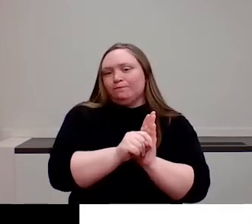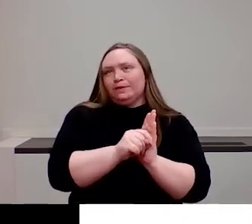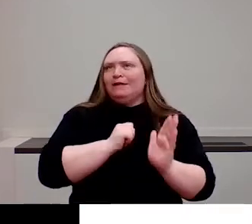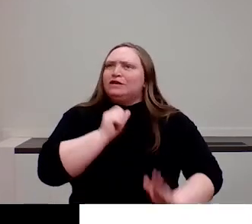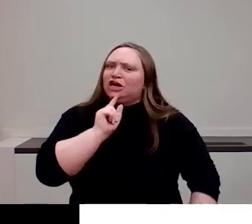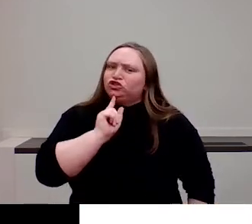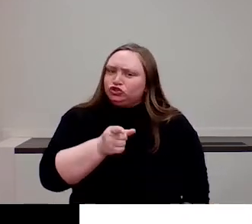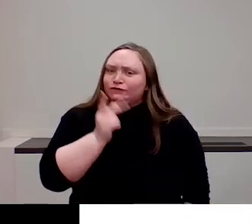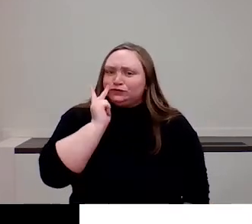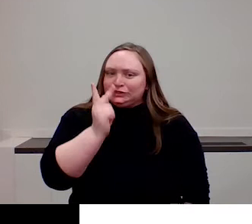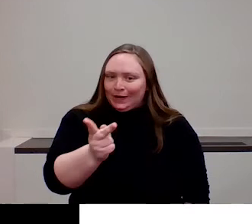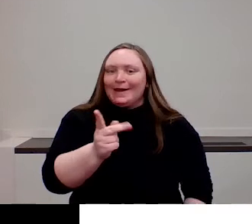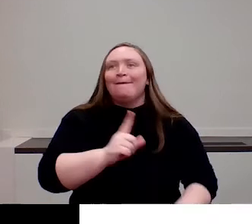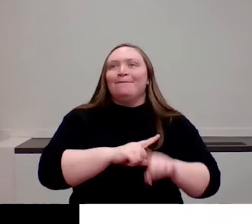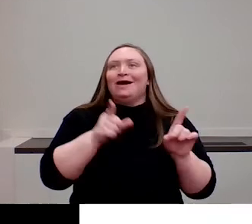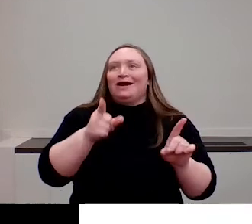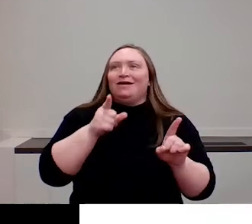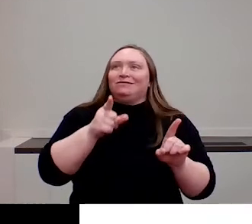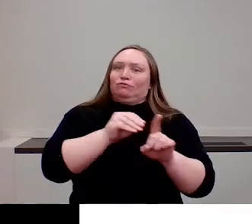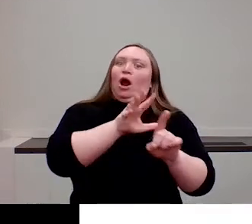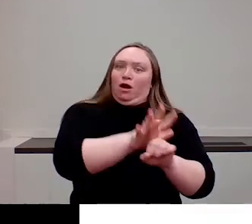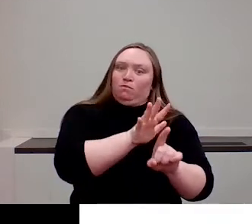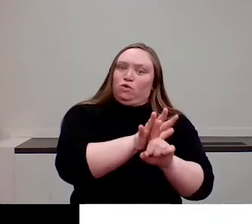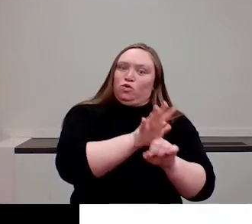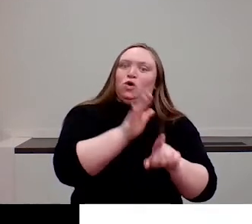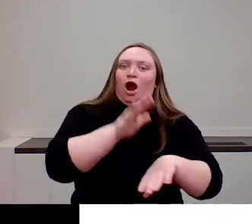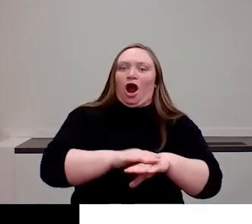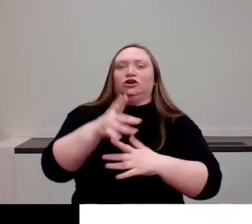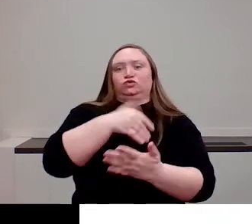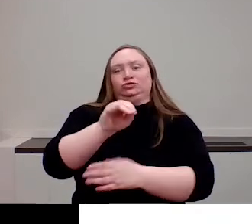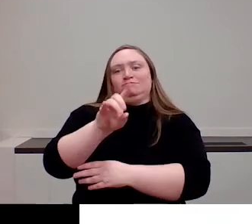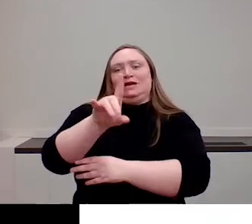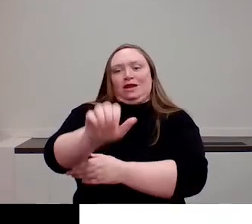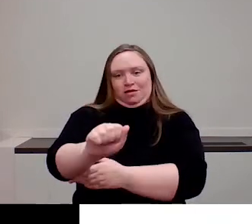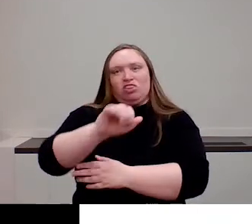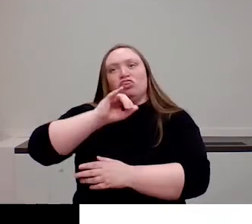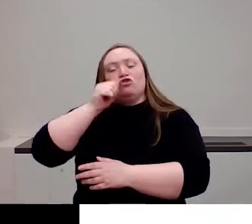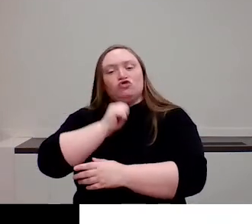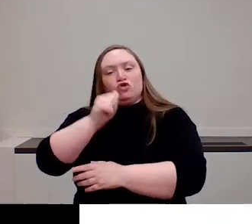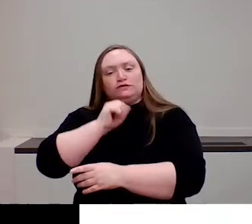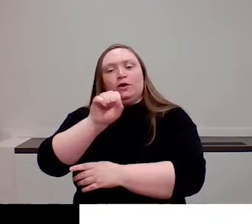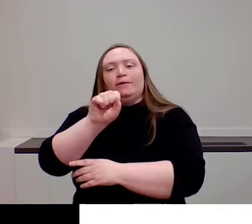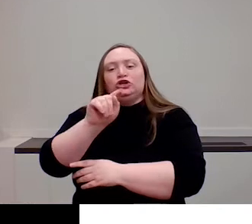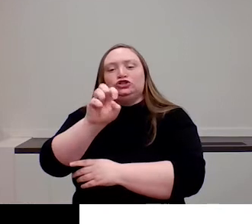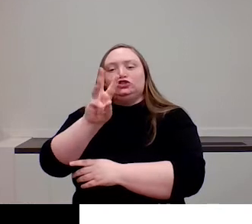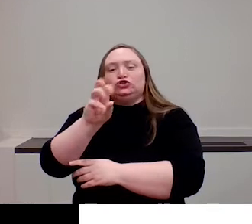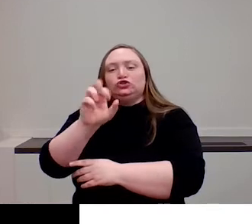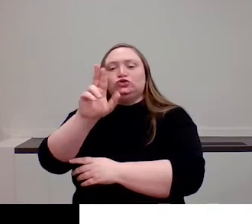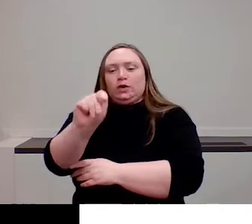not sure if you've seen this, it was quite a hit on social media, but this is from the girls at Stewart Academy